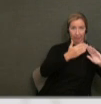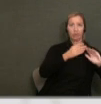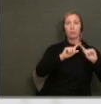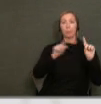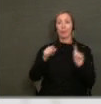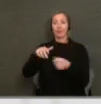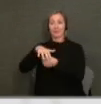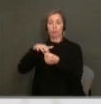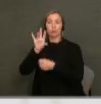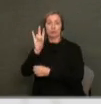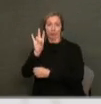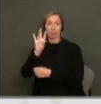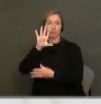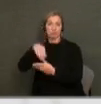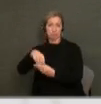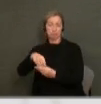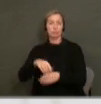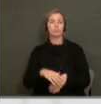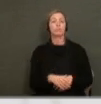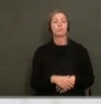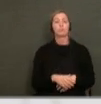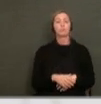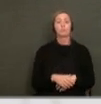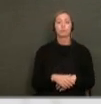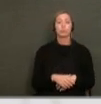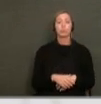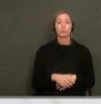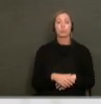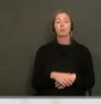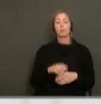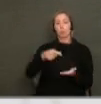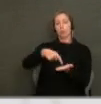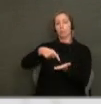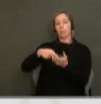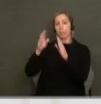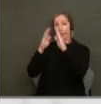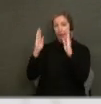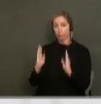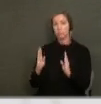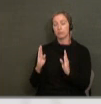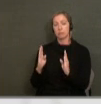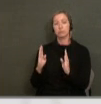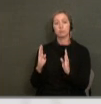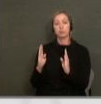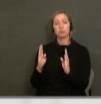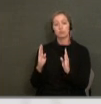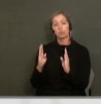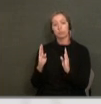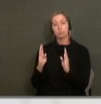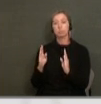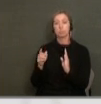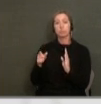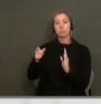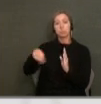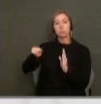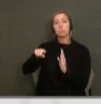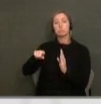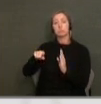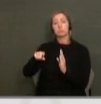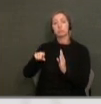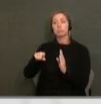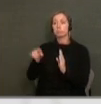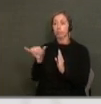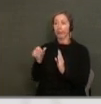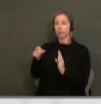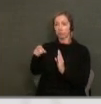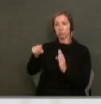as part of this presentation what we are incorporating for affordable housing that addresses those residents like